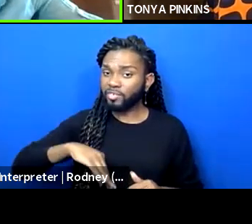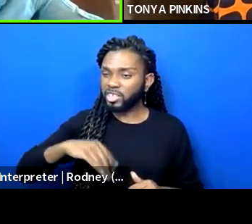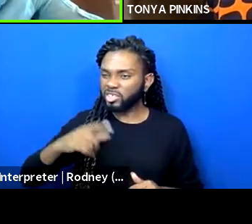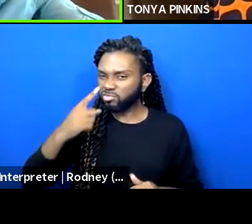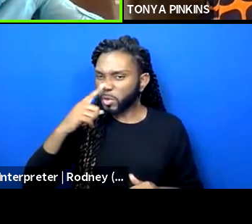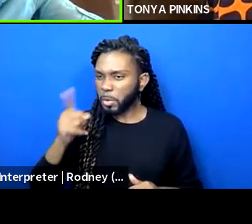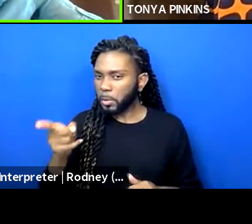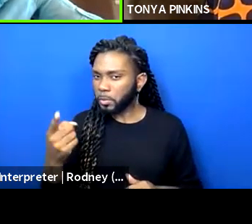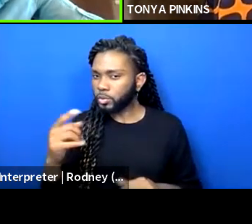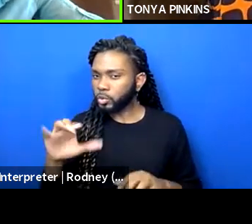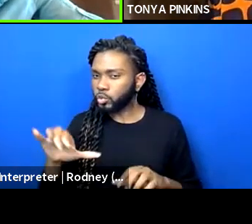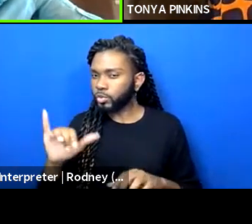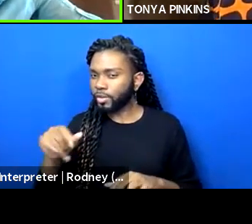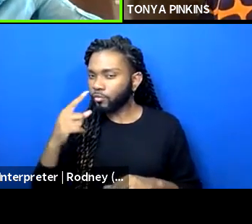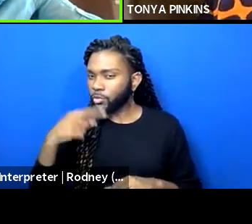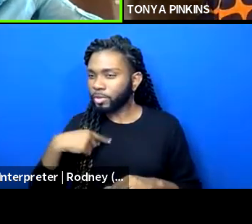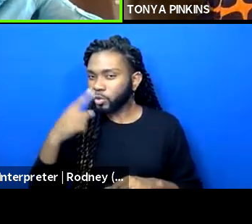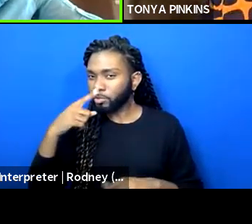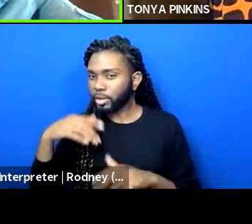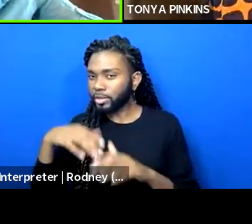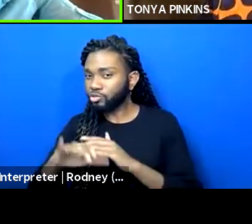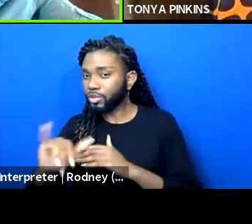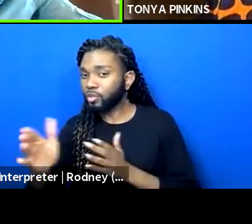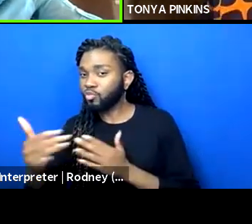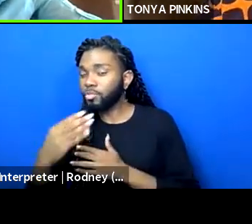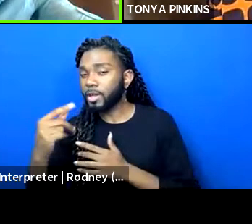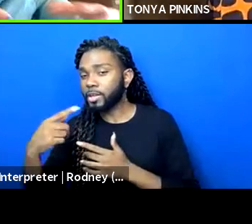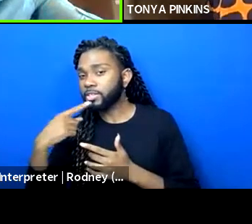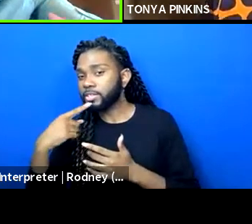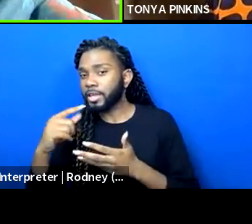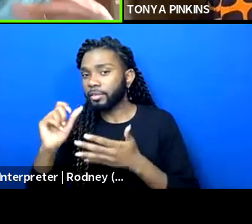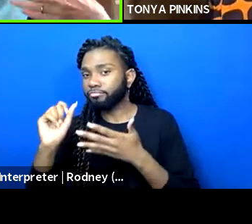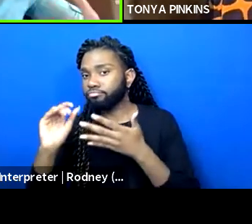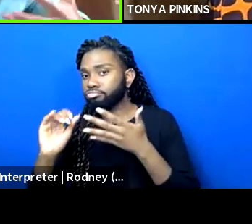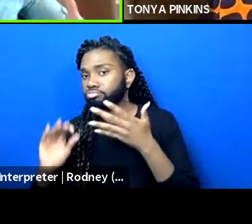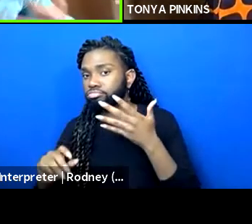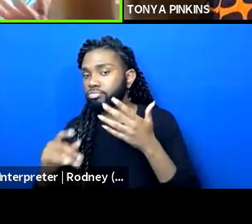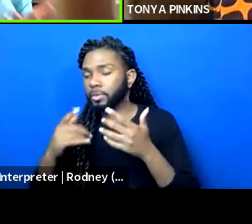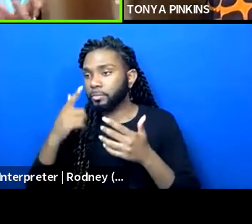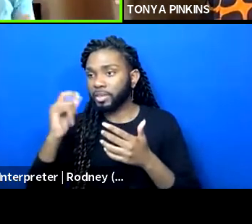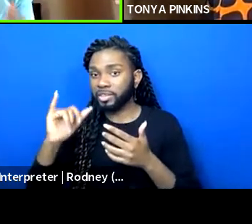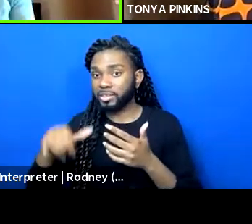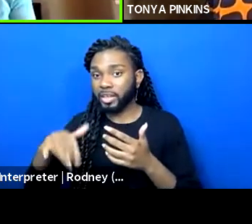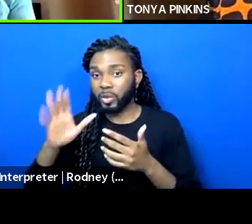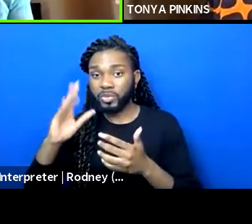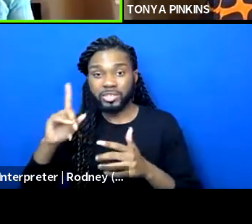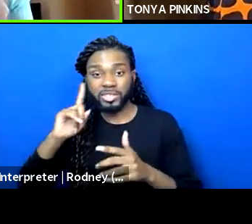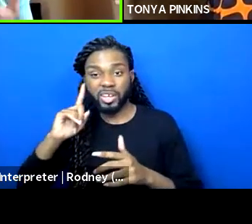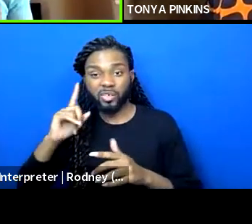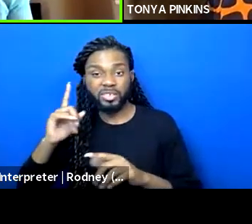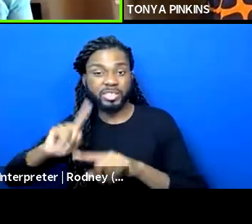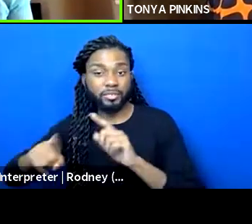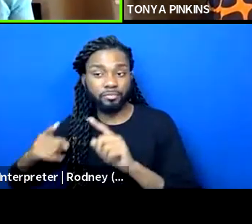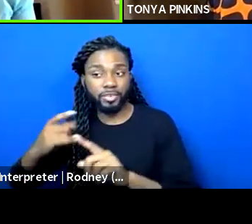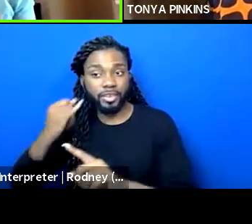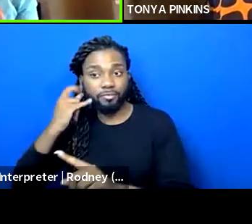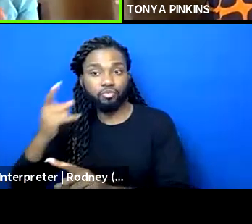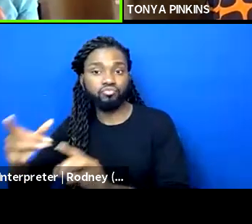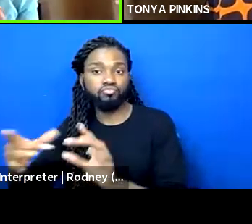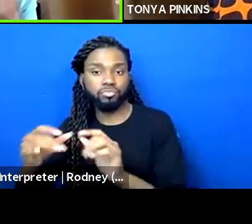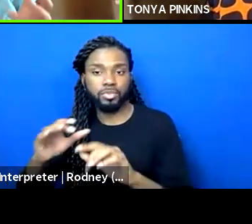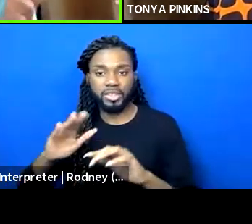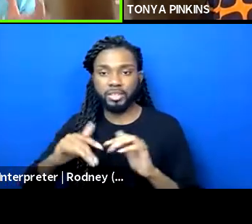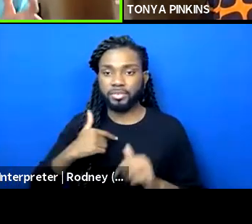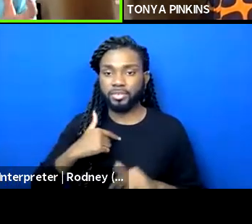me. Can you walk into that room and say X, Y, and Z? Because it's going to sound differently coming from you."